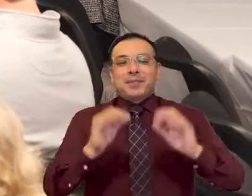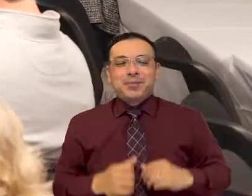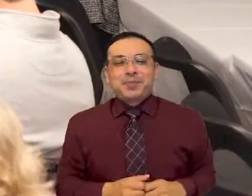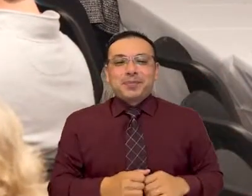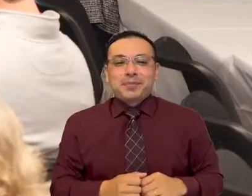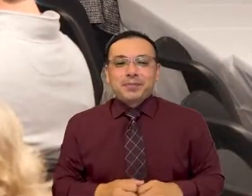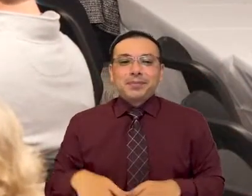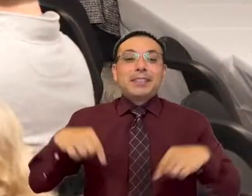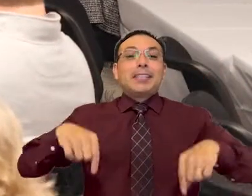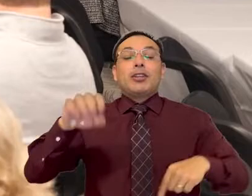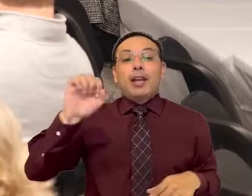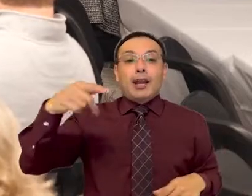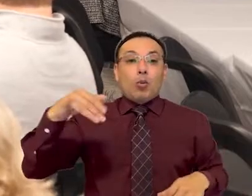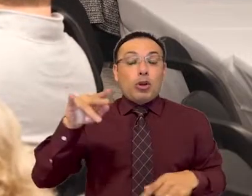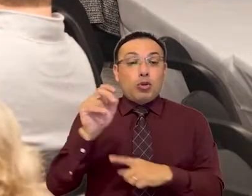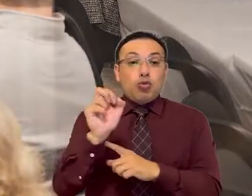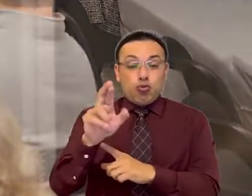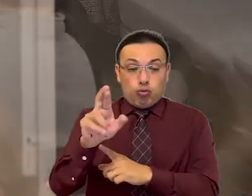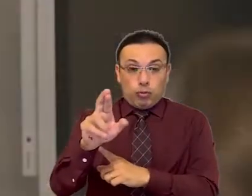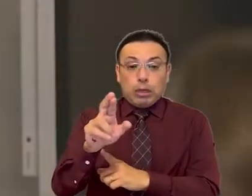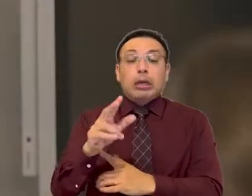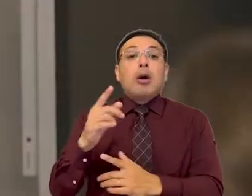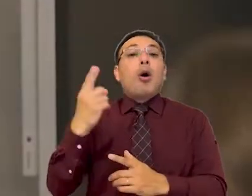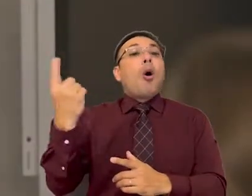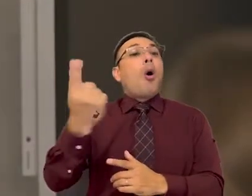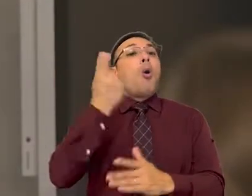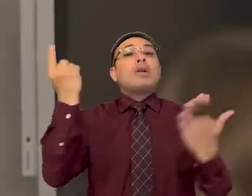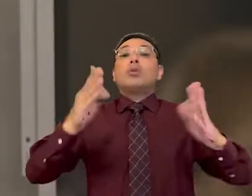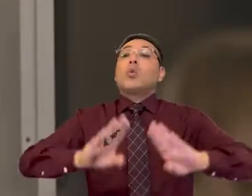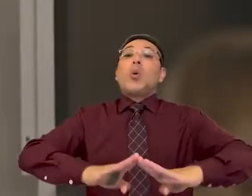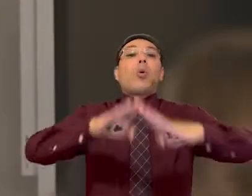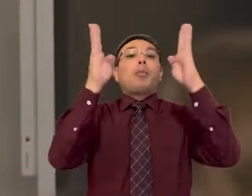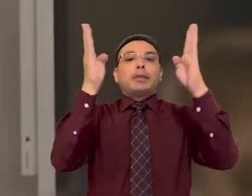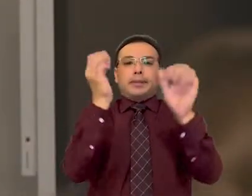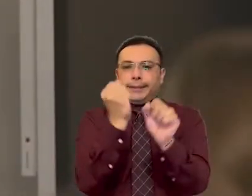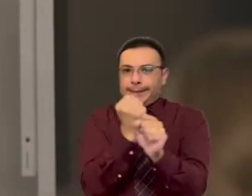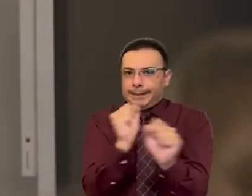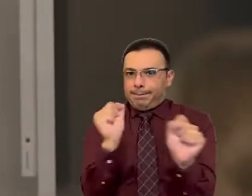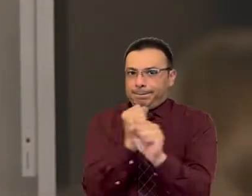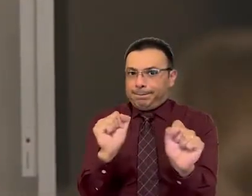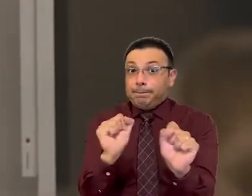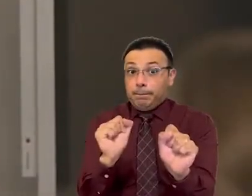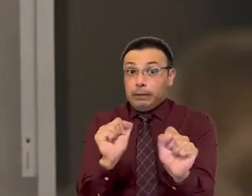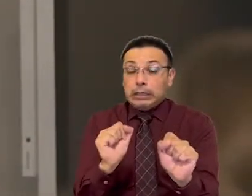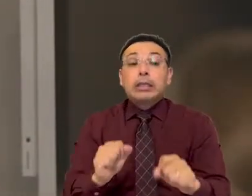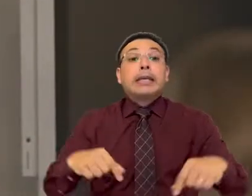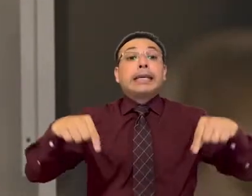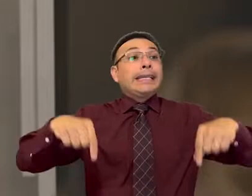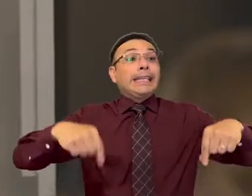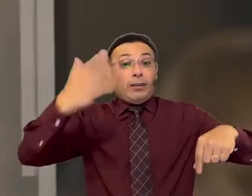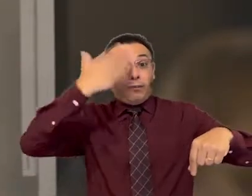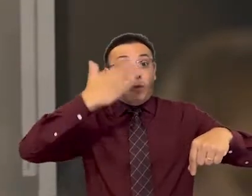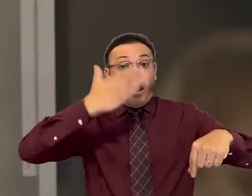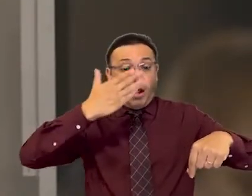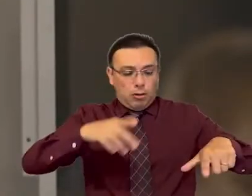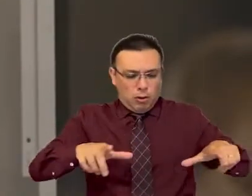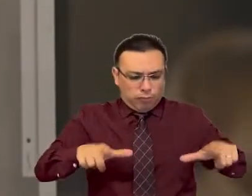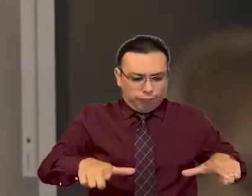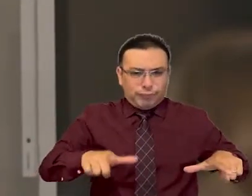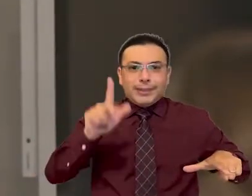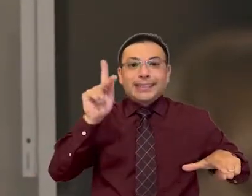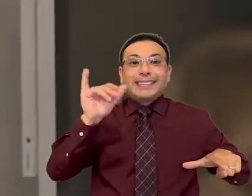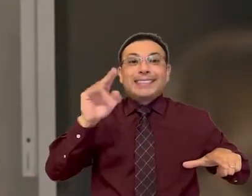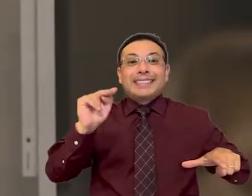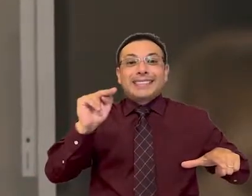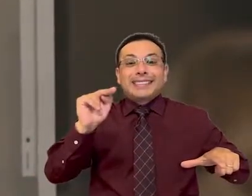First, Equinor, we always start with a safety moment. So we do want to let everyone know that we have a safety kit at the front right when you checked